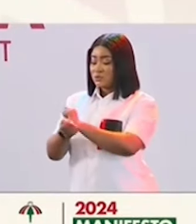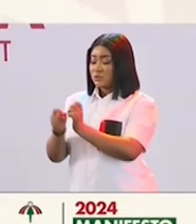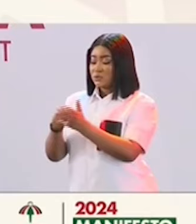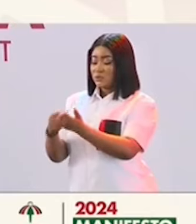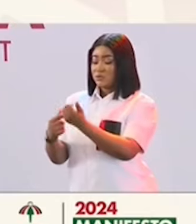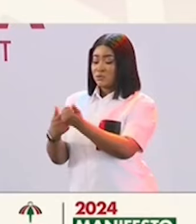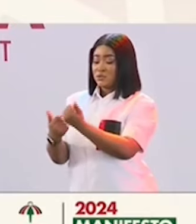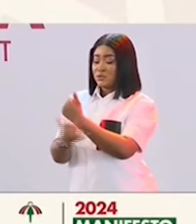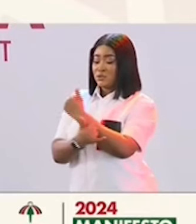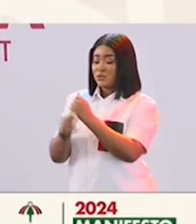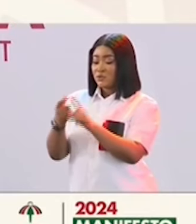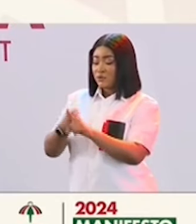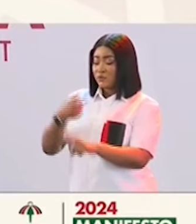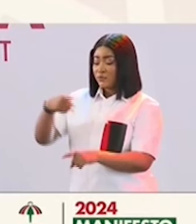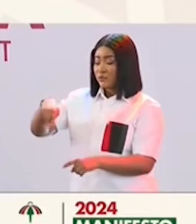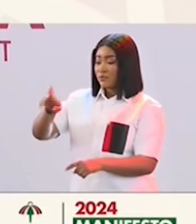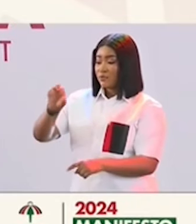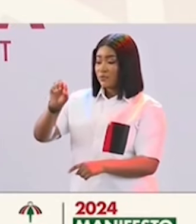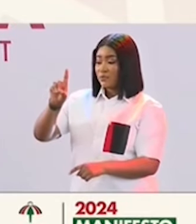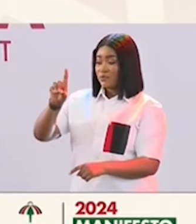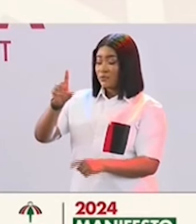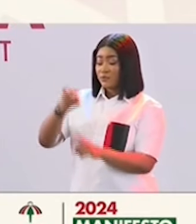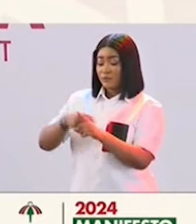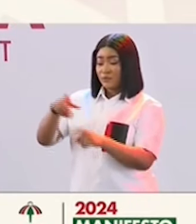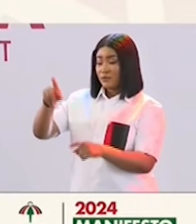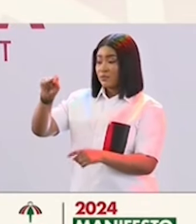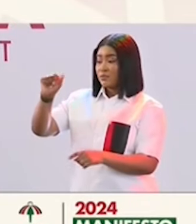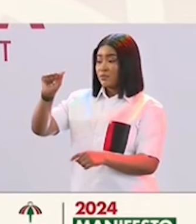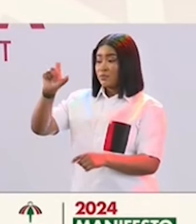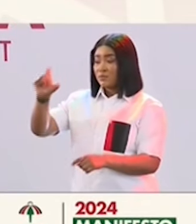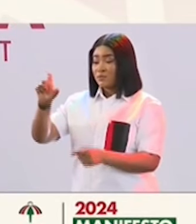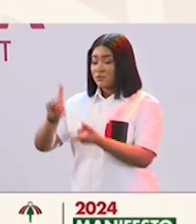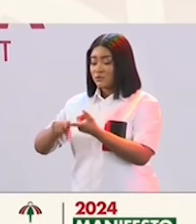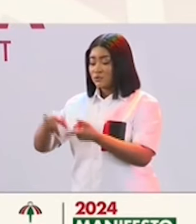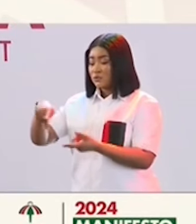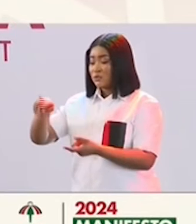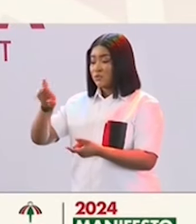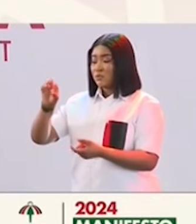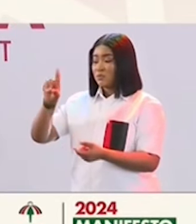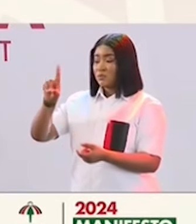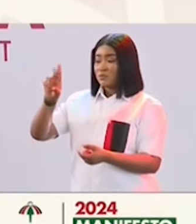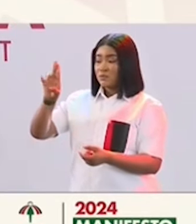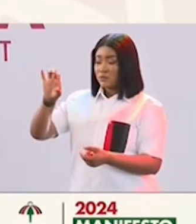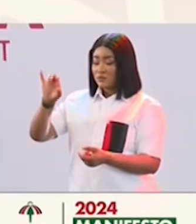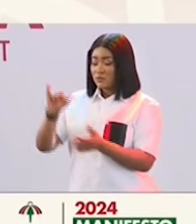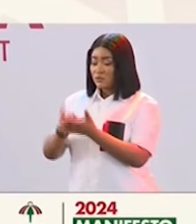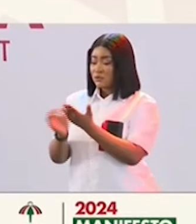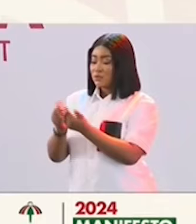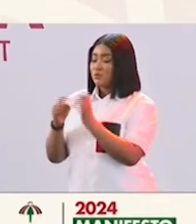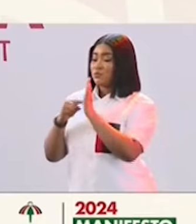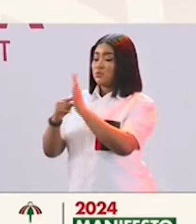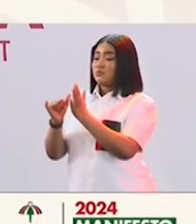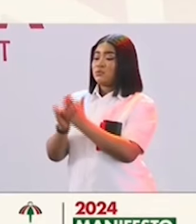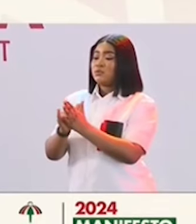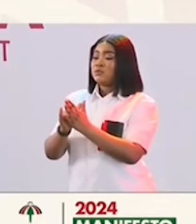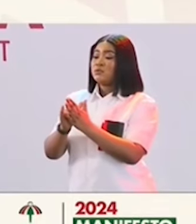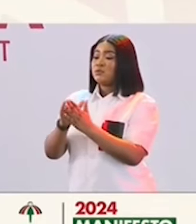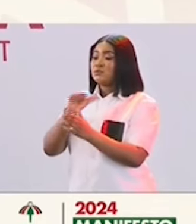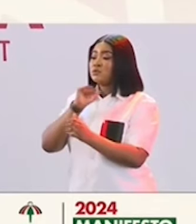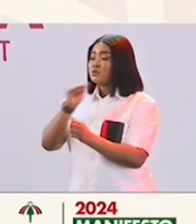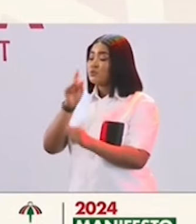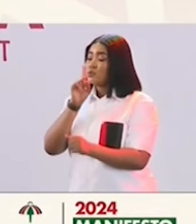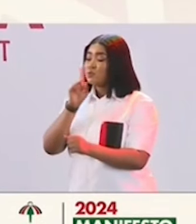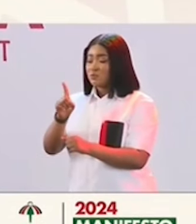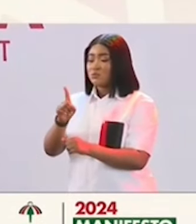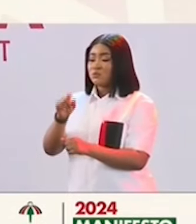from production, from taxation to production, you clearly are stating a policy that is not anchored on truth.